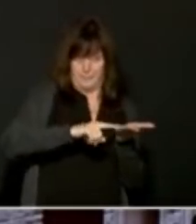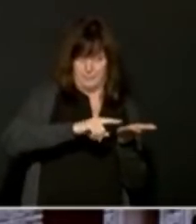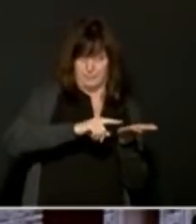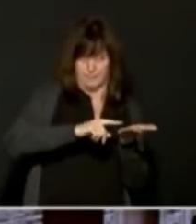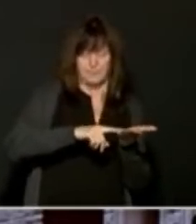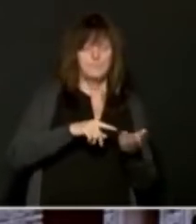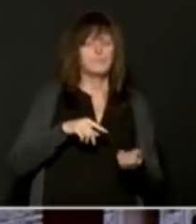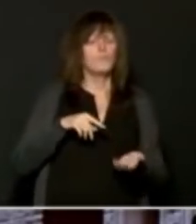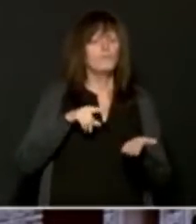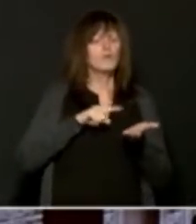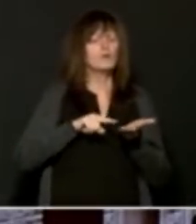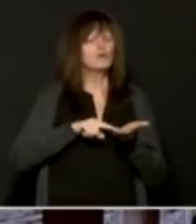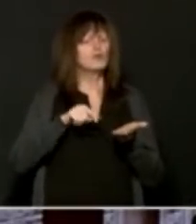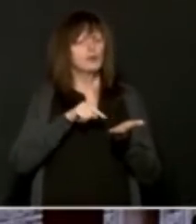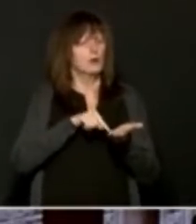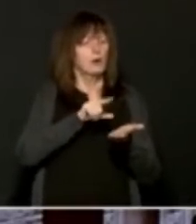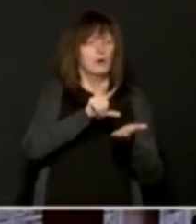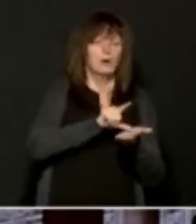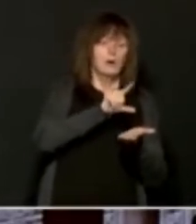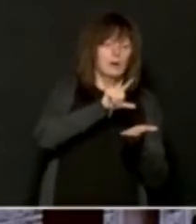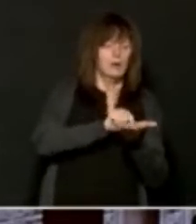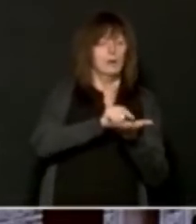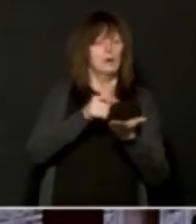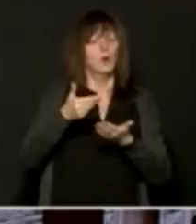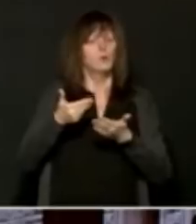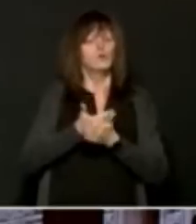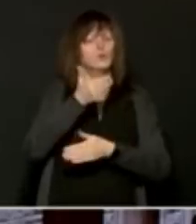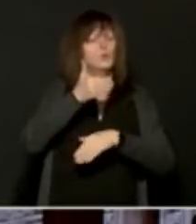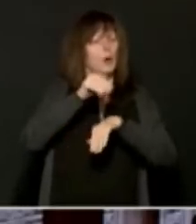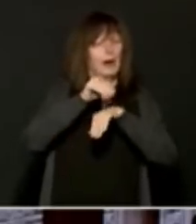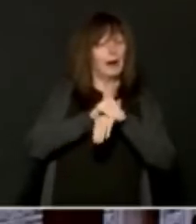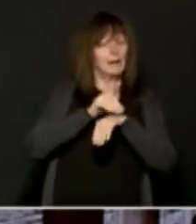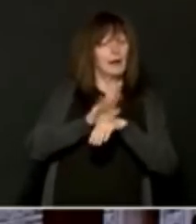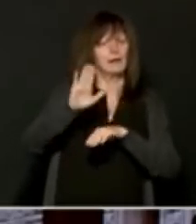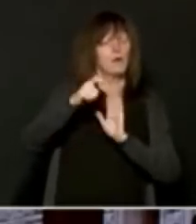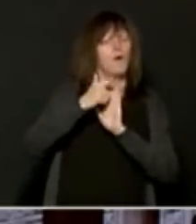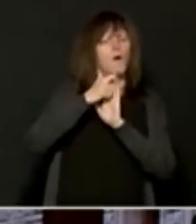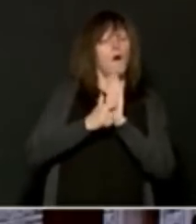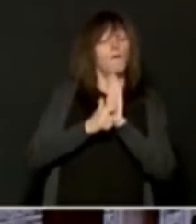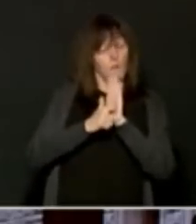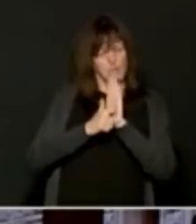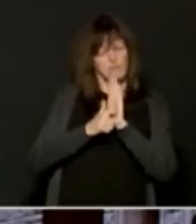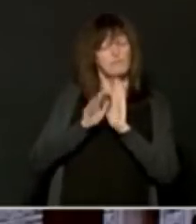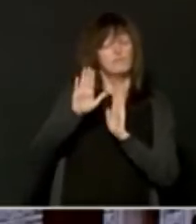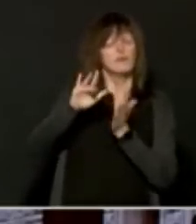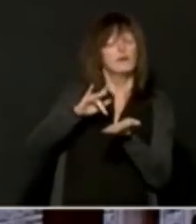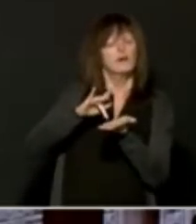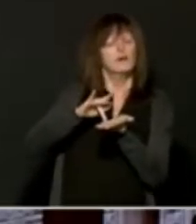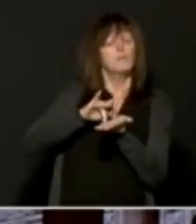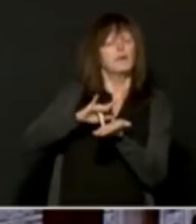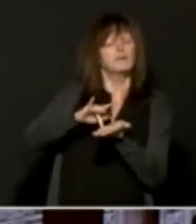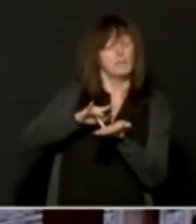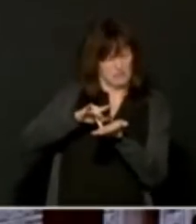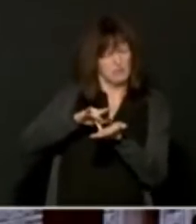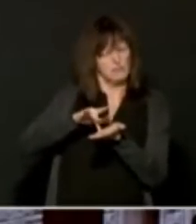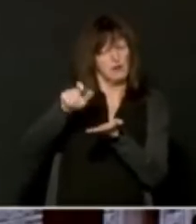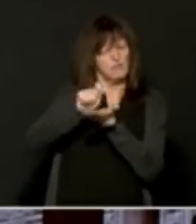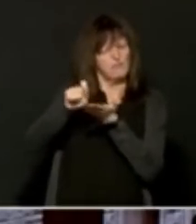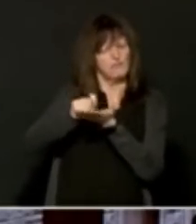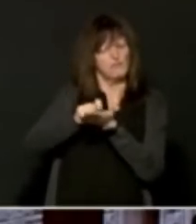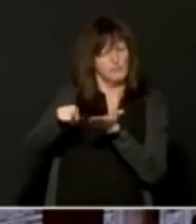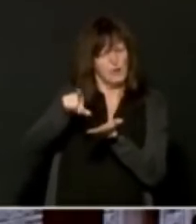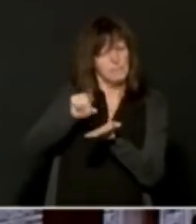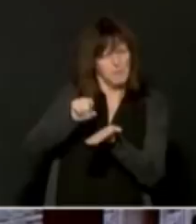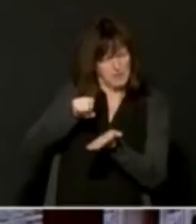New England Journal of Medicine. And what they looked at is people who were infected after,